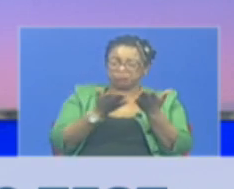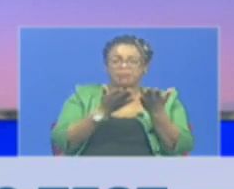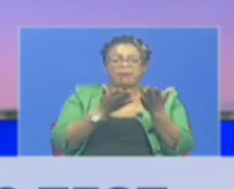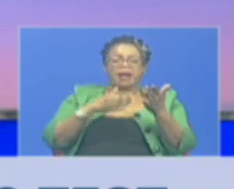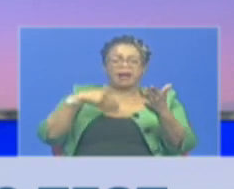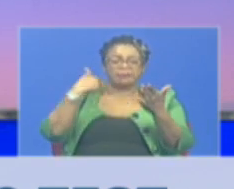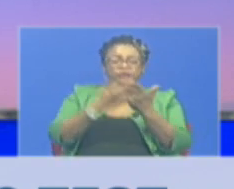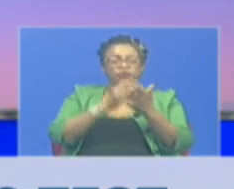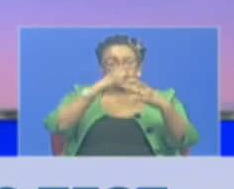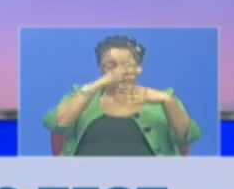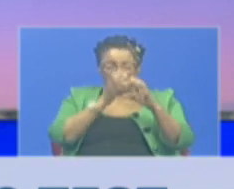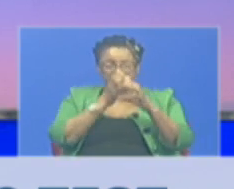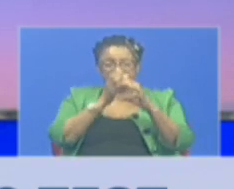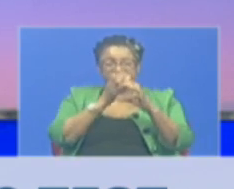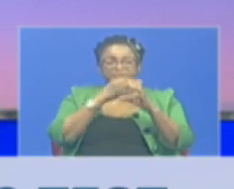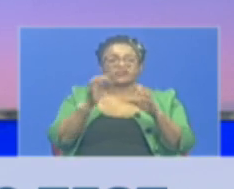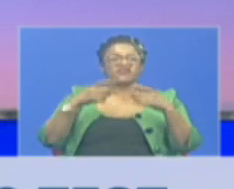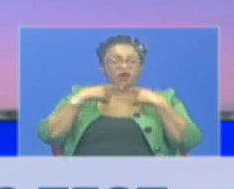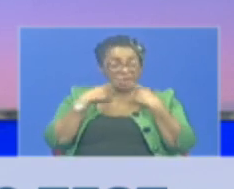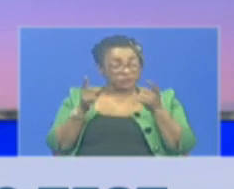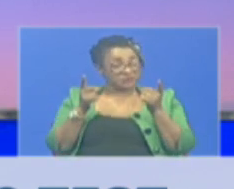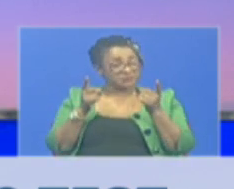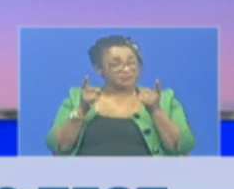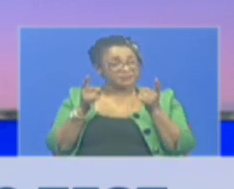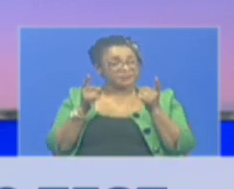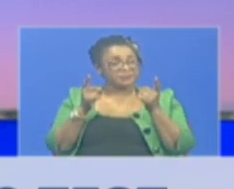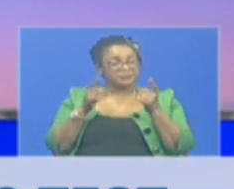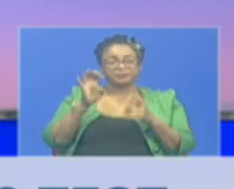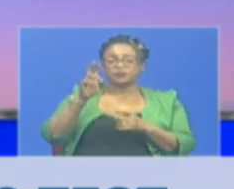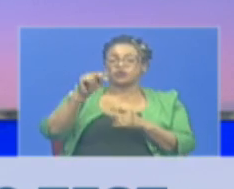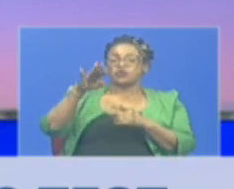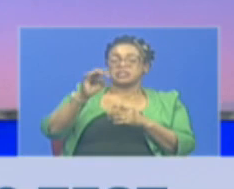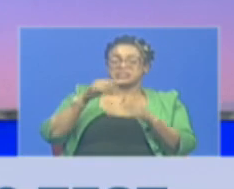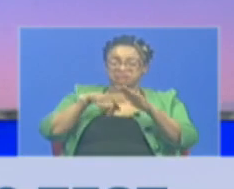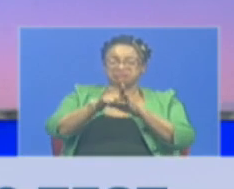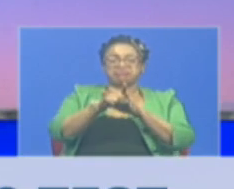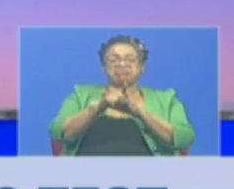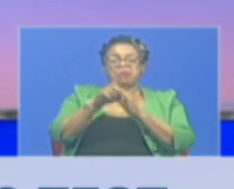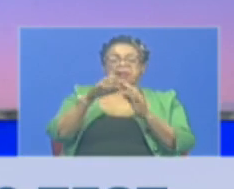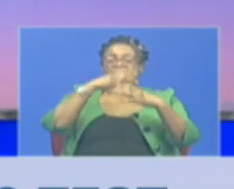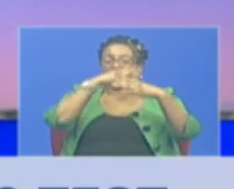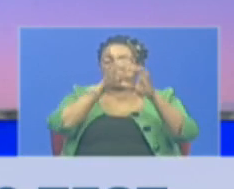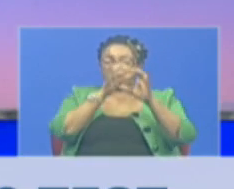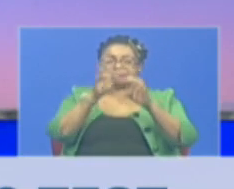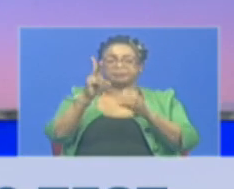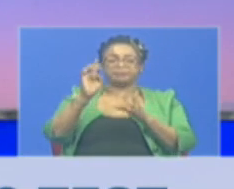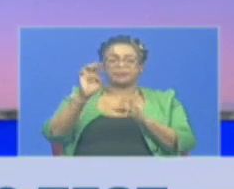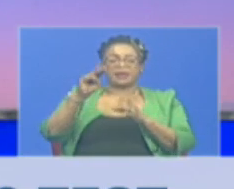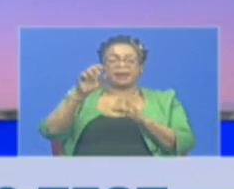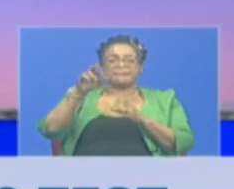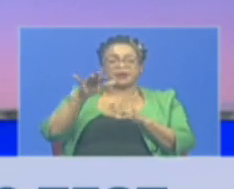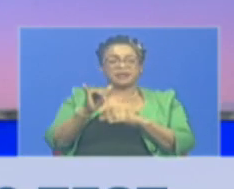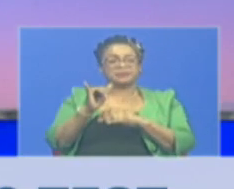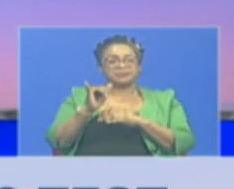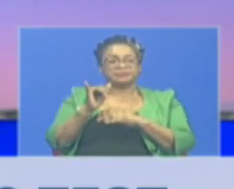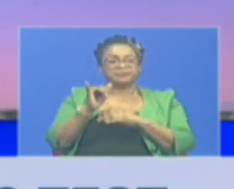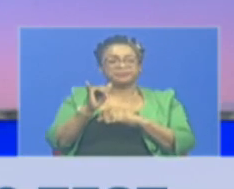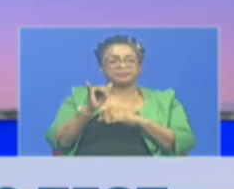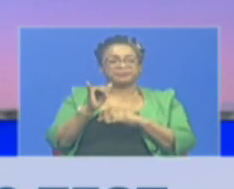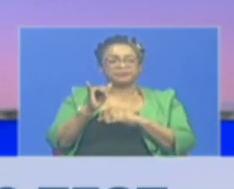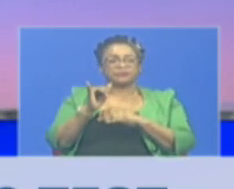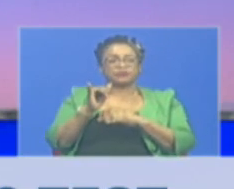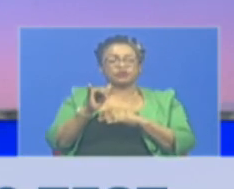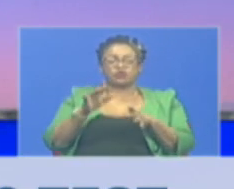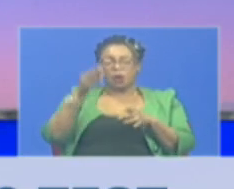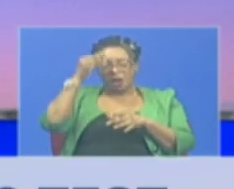the lab for analysis? NTV's Eunice Omolo visited the lab at the Kenya Medical Research Institute, that's KEMRI, to learn more